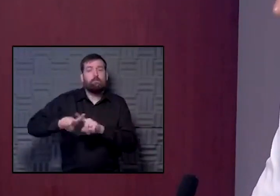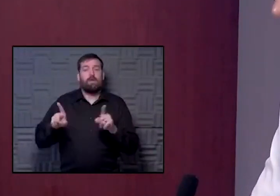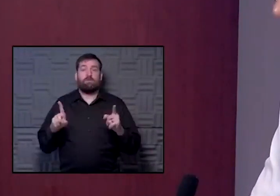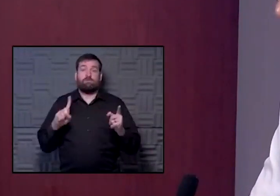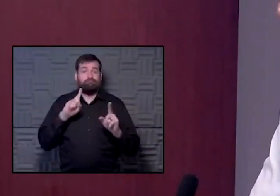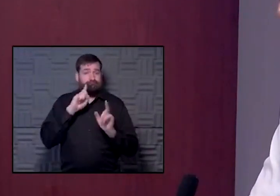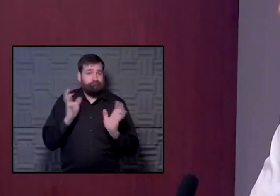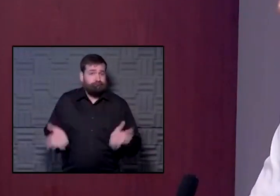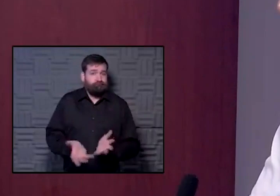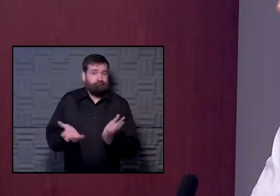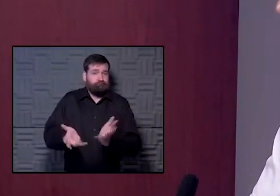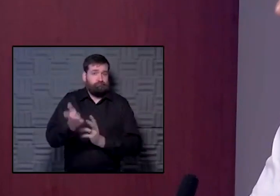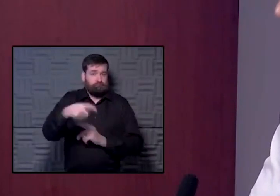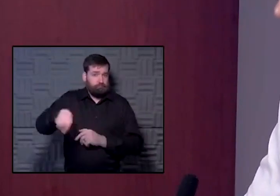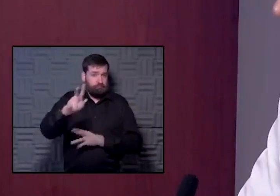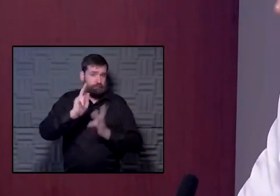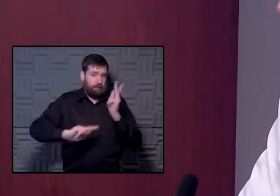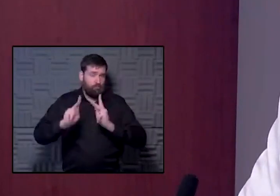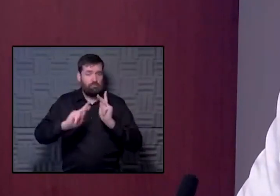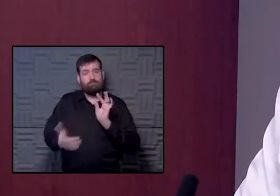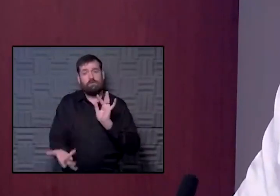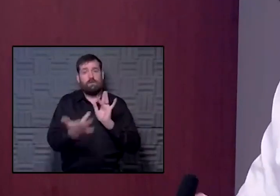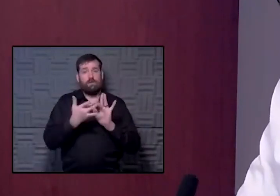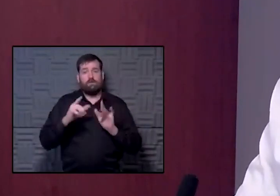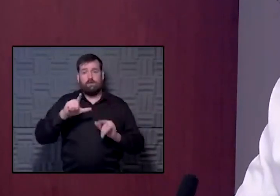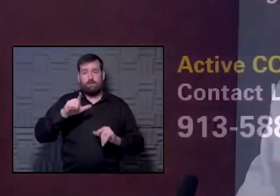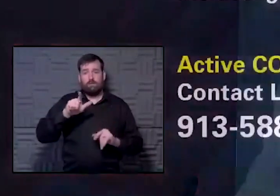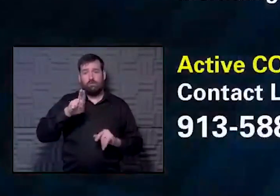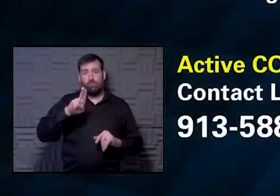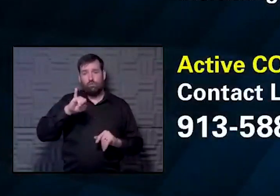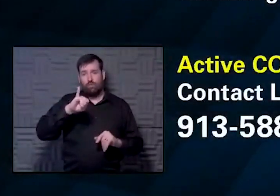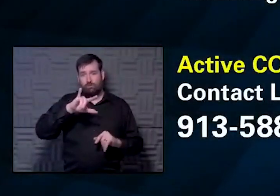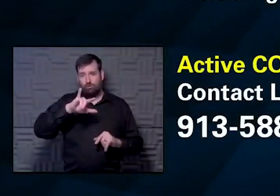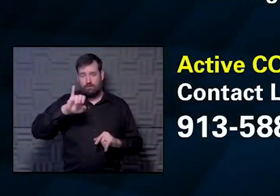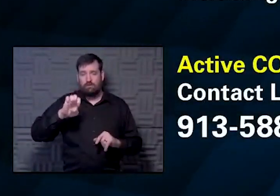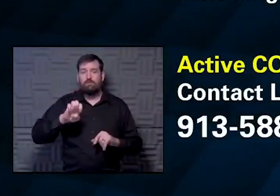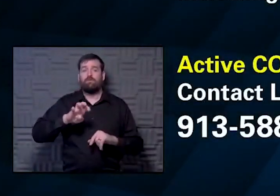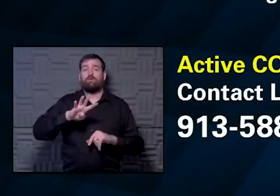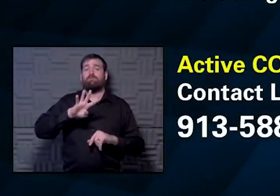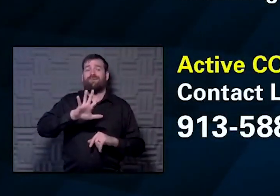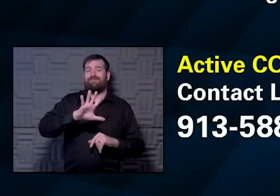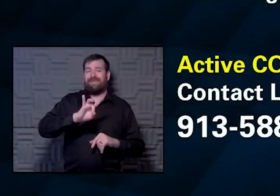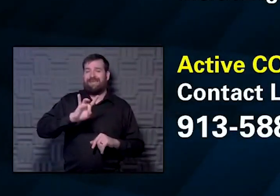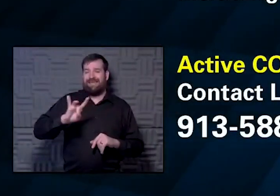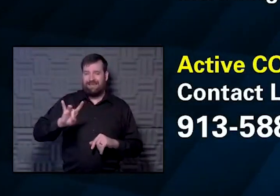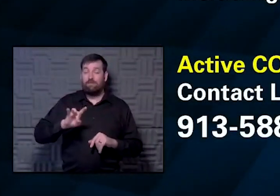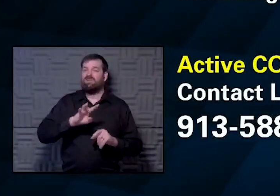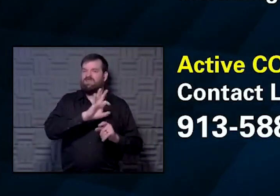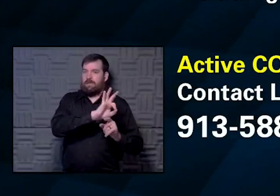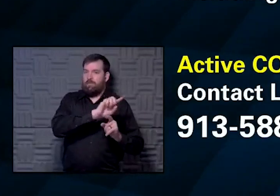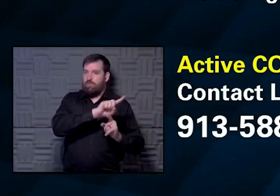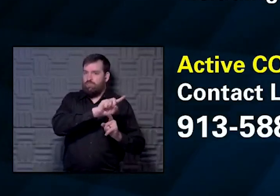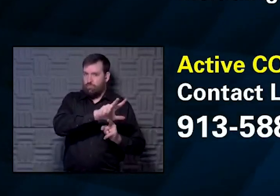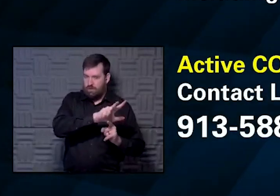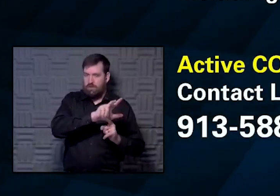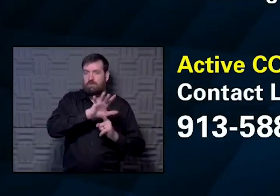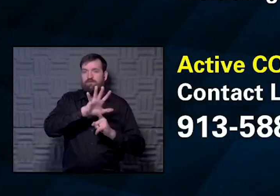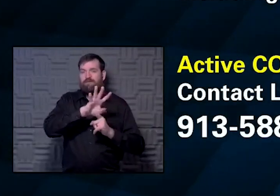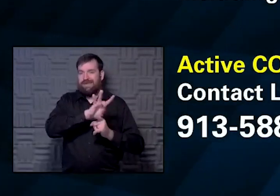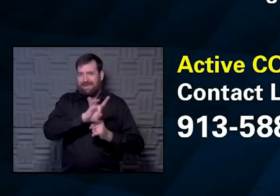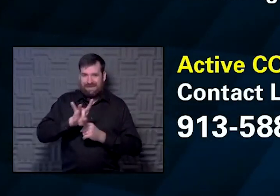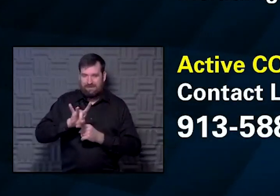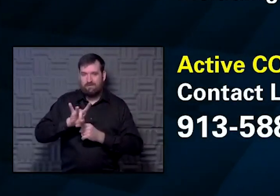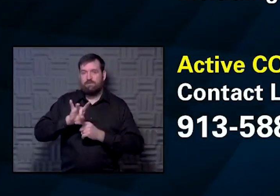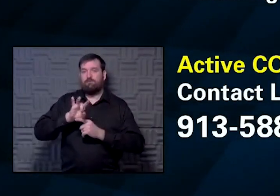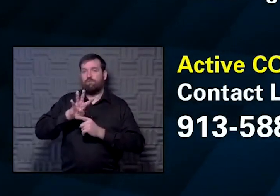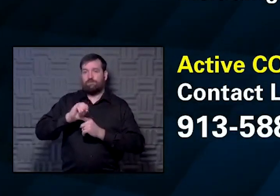would just encourage folks to, contact Luigi at 588-4022, area code 913, and we'll go through